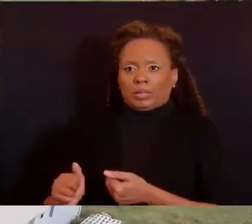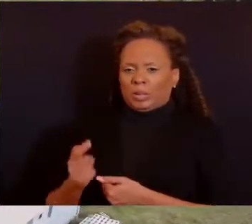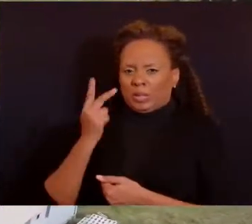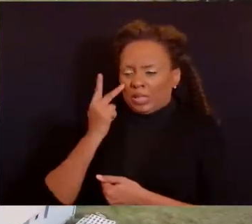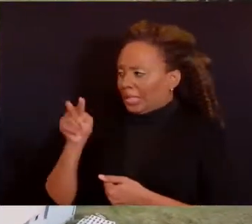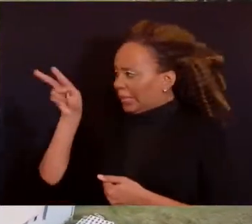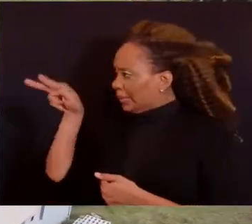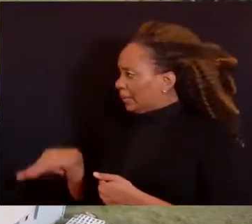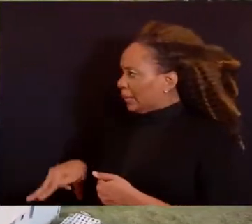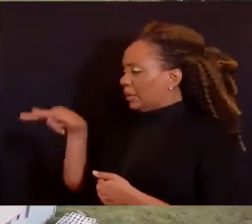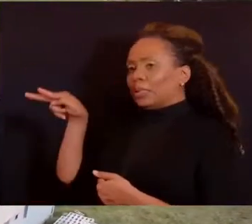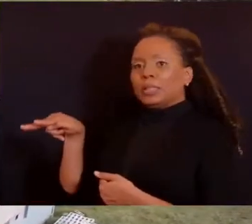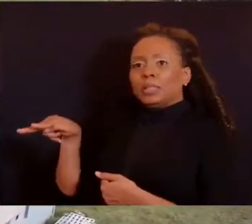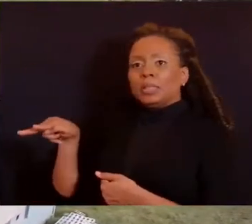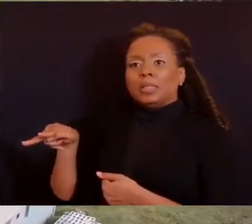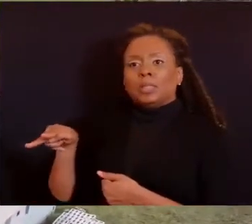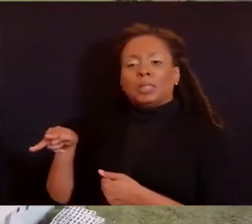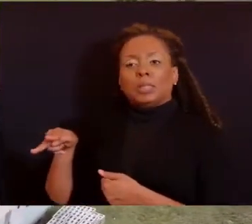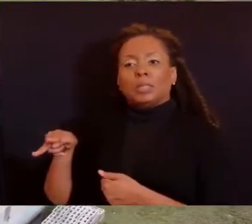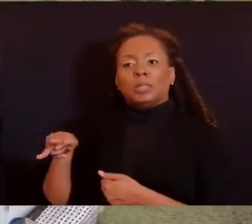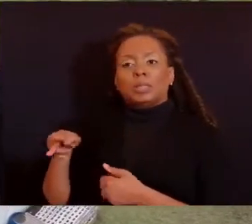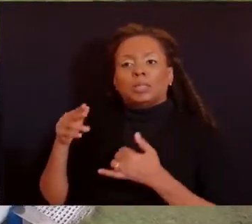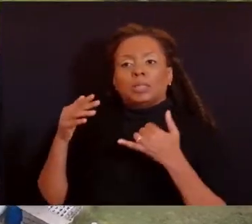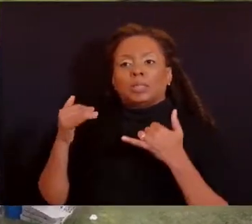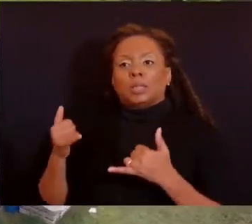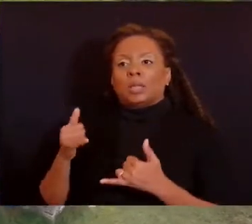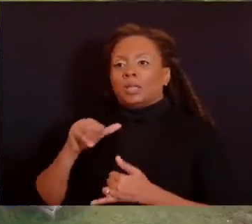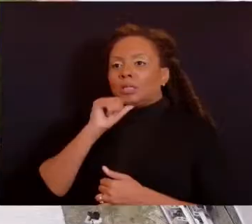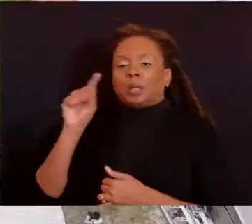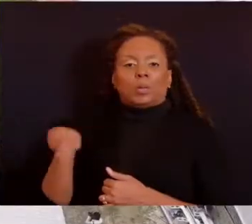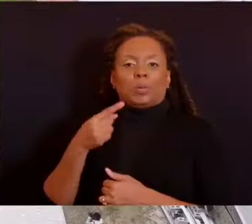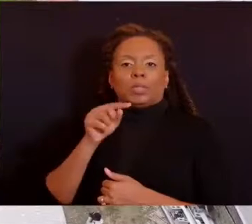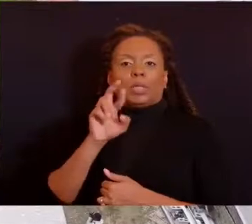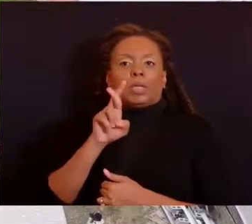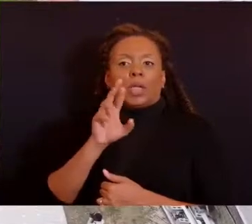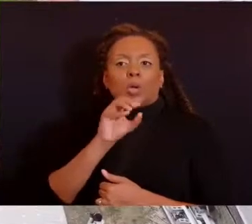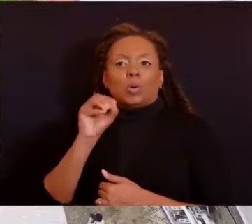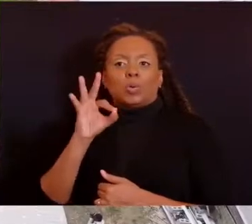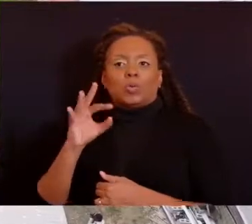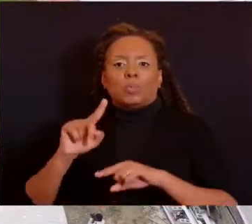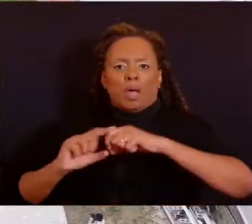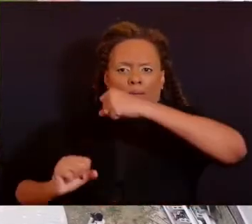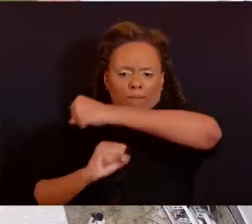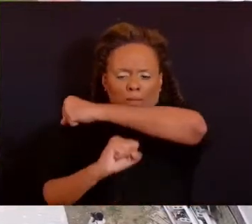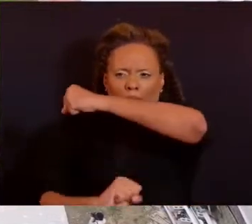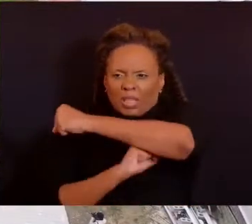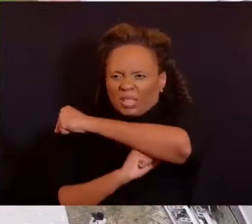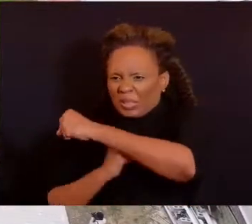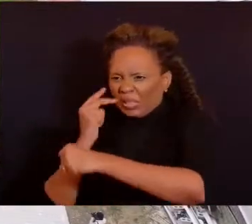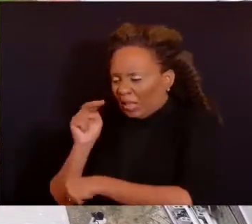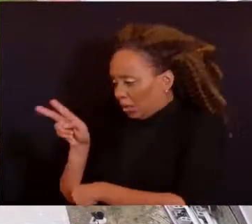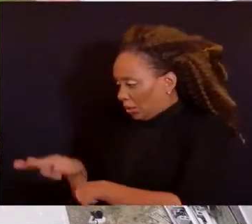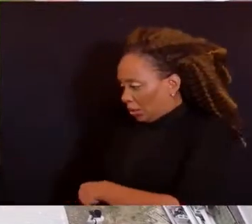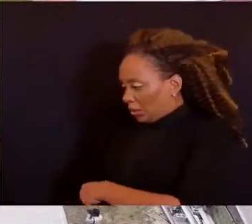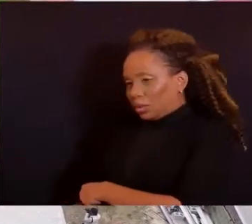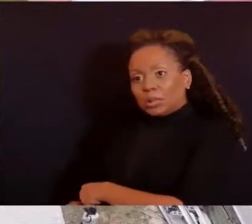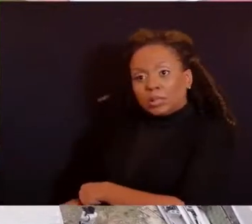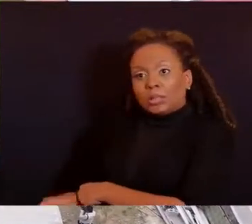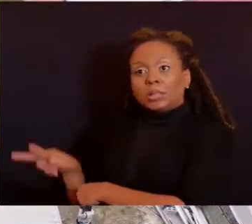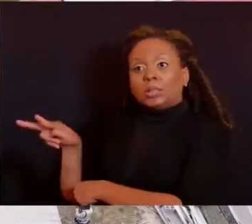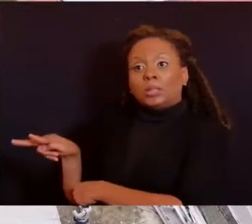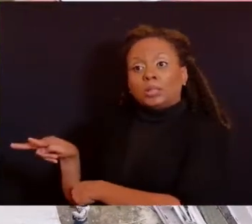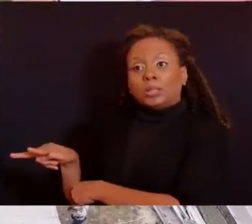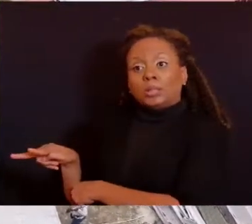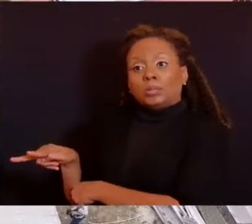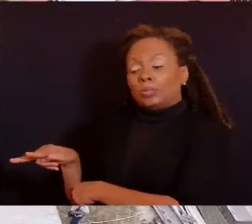at now, the damage is even more complete, because it's not just roof damage, but it is foundation damage, and they're